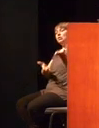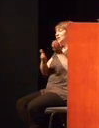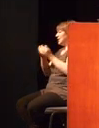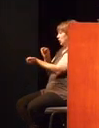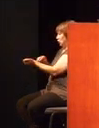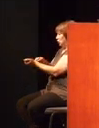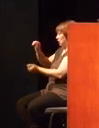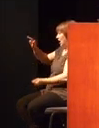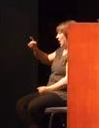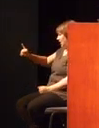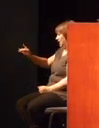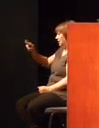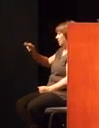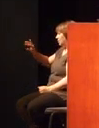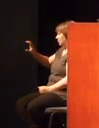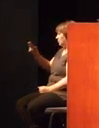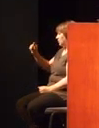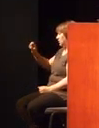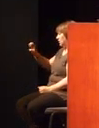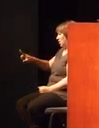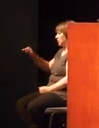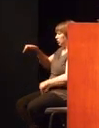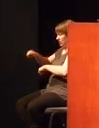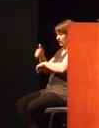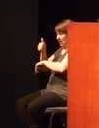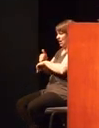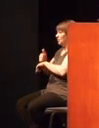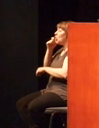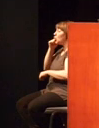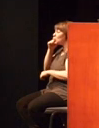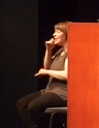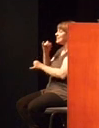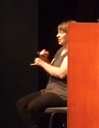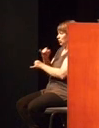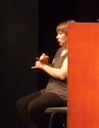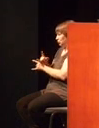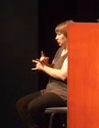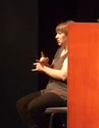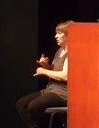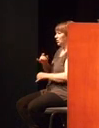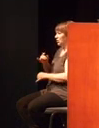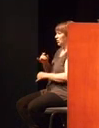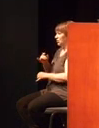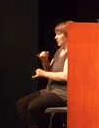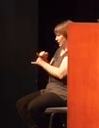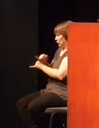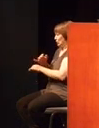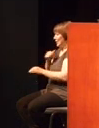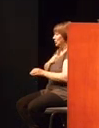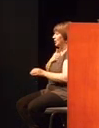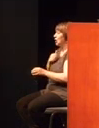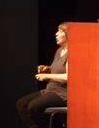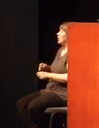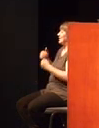the co-founder and director of the Race Institute for K-12 Educators and the author of Raising Race Questions,